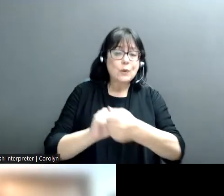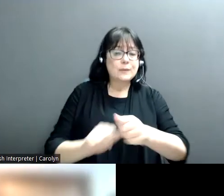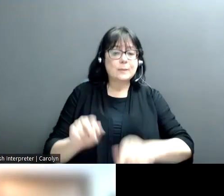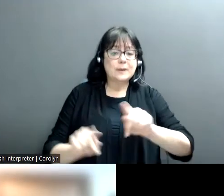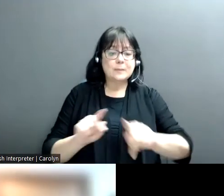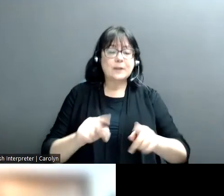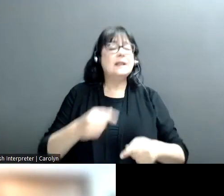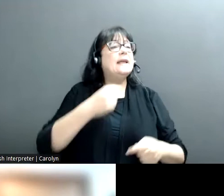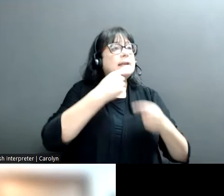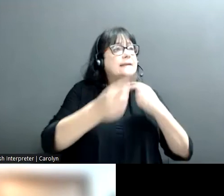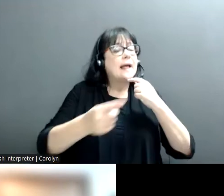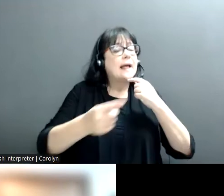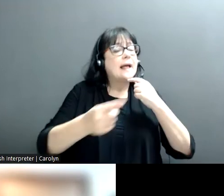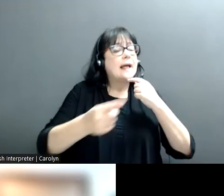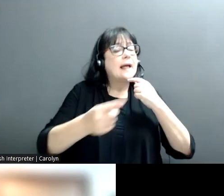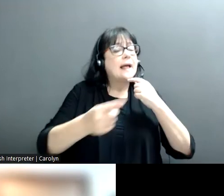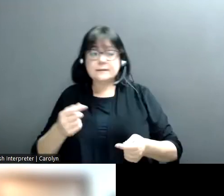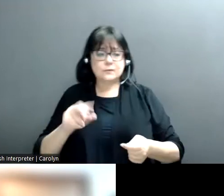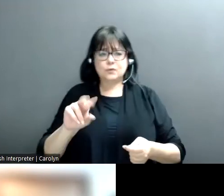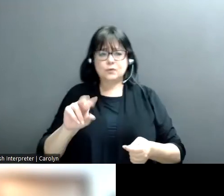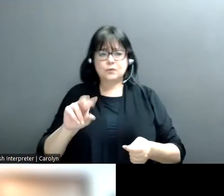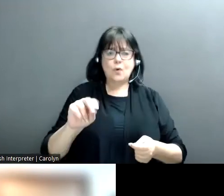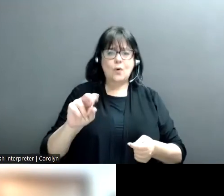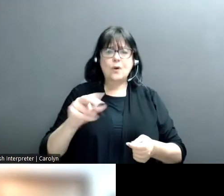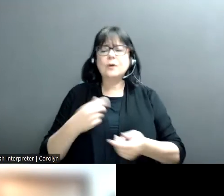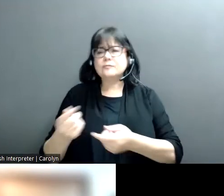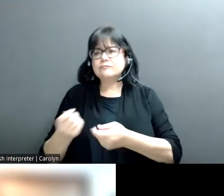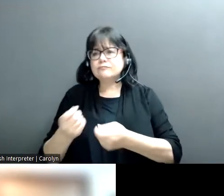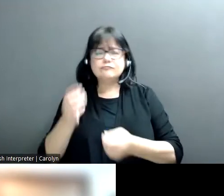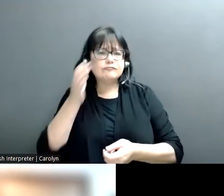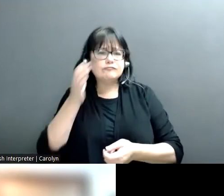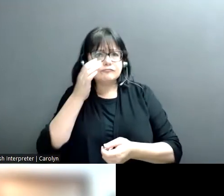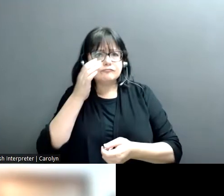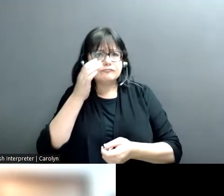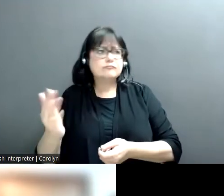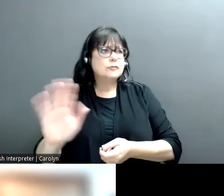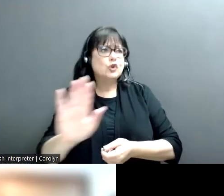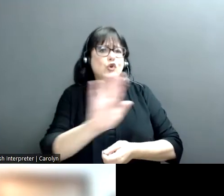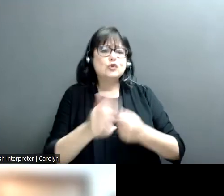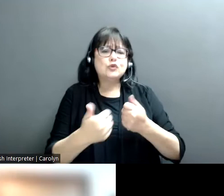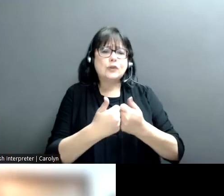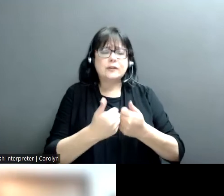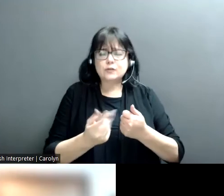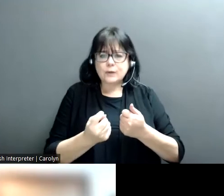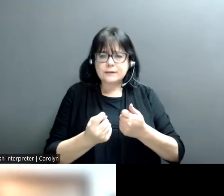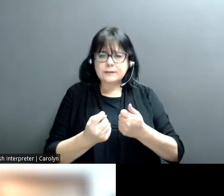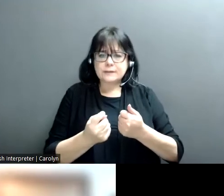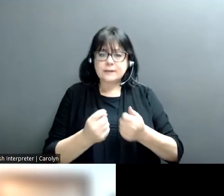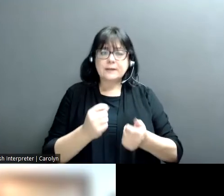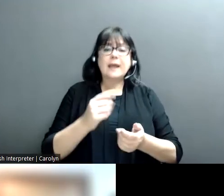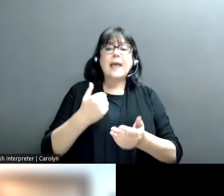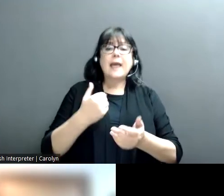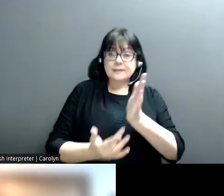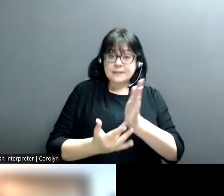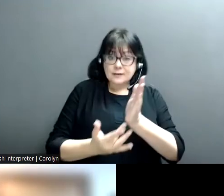of elicit what their challenges are, what they may want to do. We've got the technology bit in the middle, and we've also got that kind of